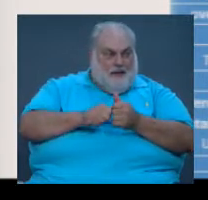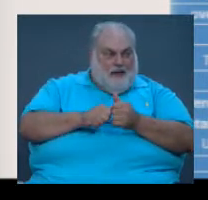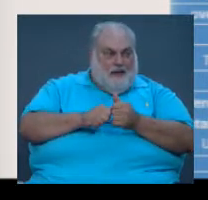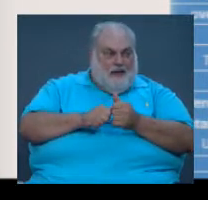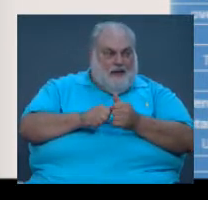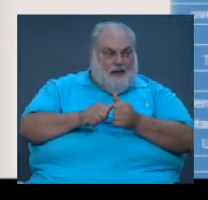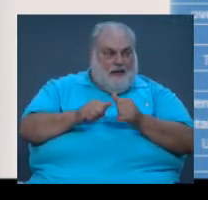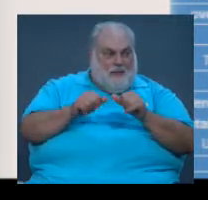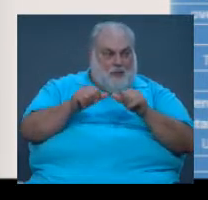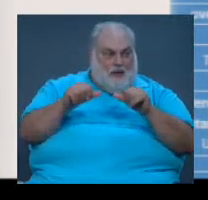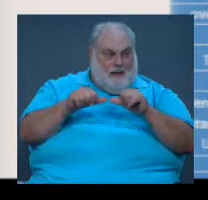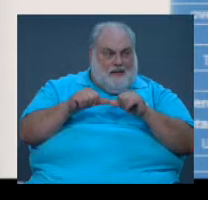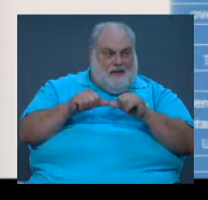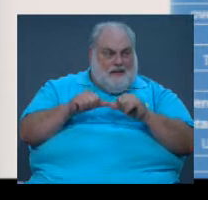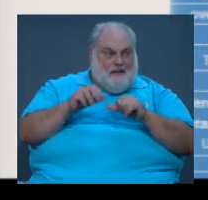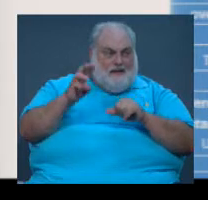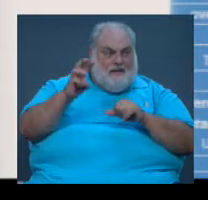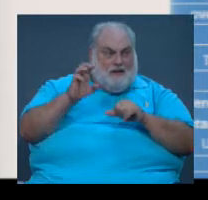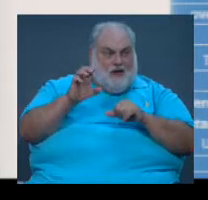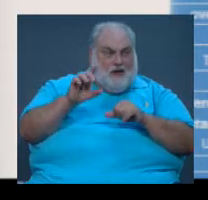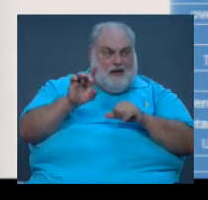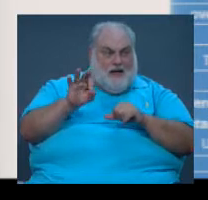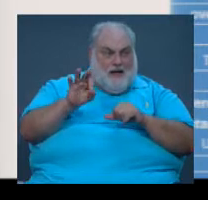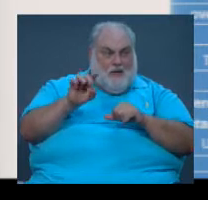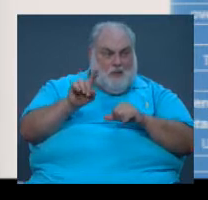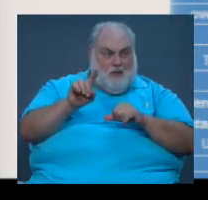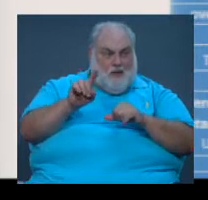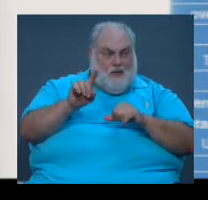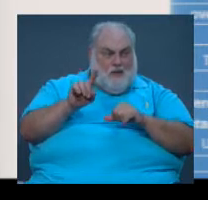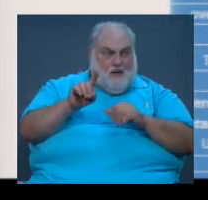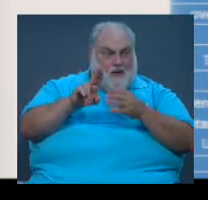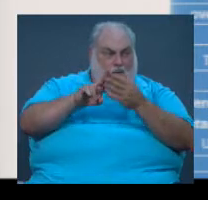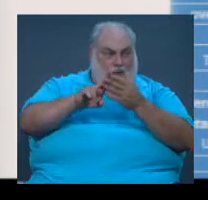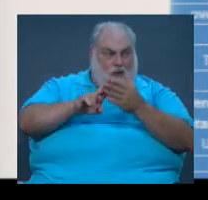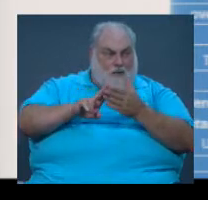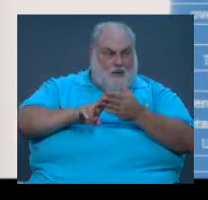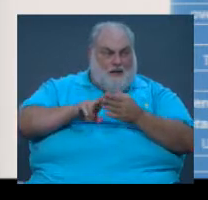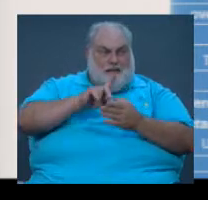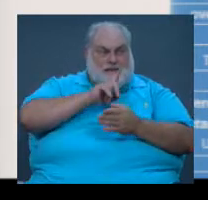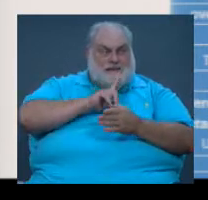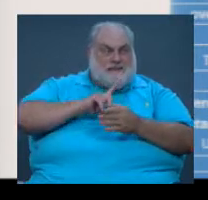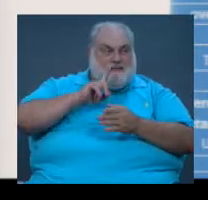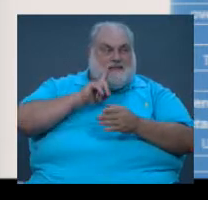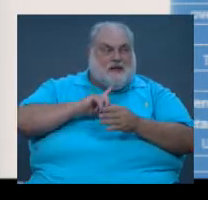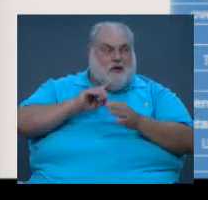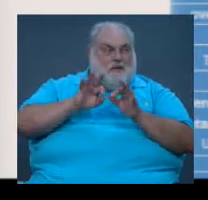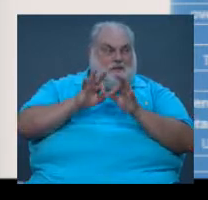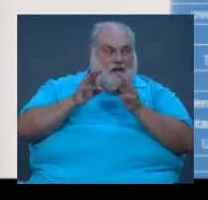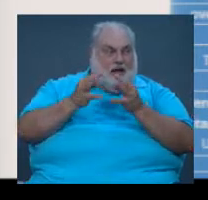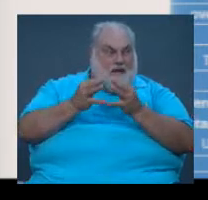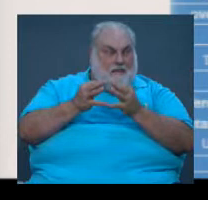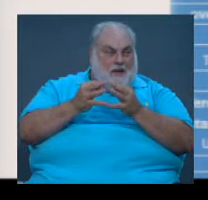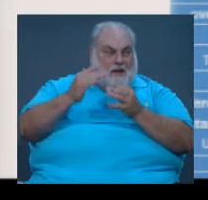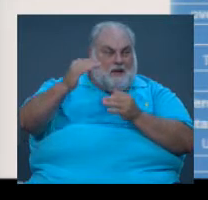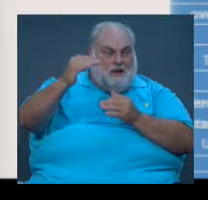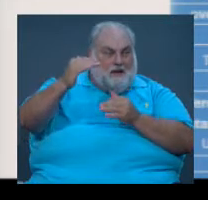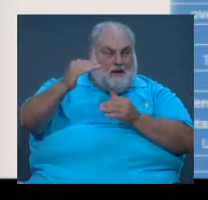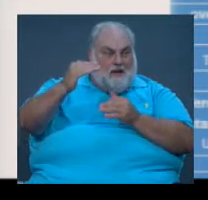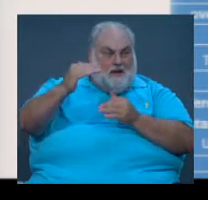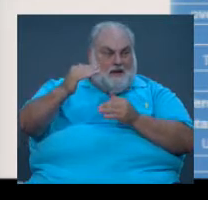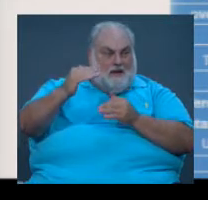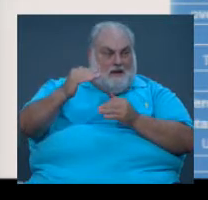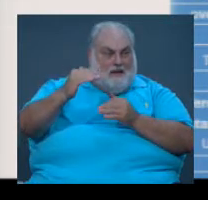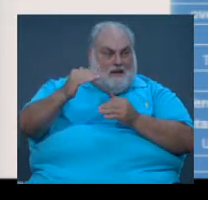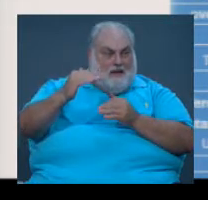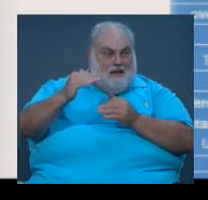in Ward 6 is 691 that have been registered that are single-family units. And as you go down the left-hand